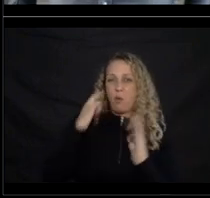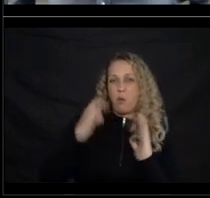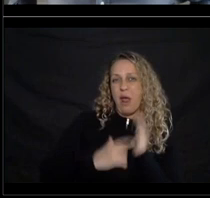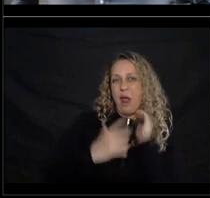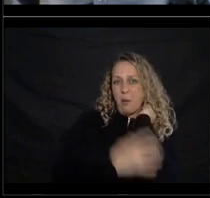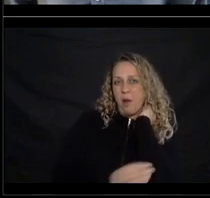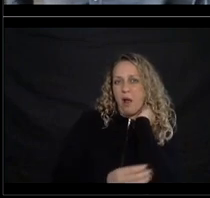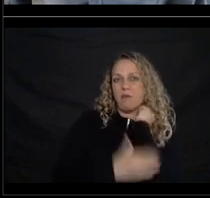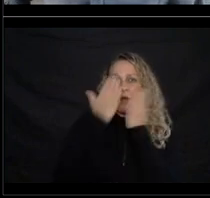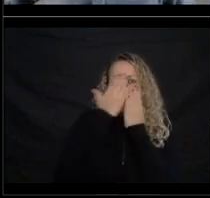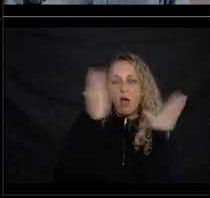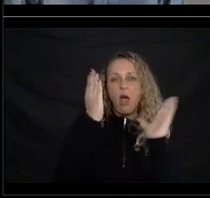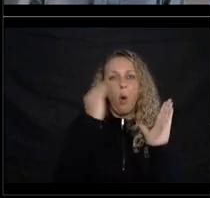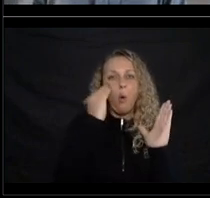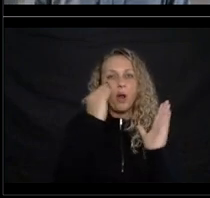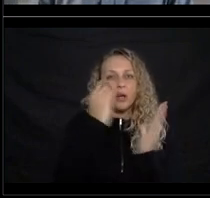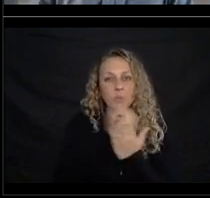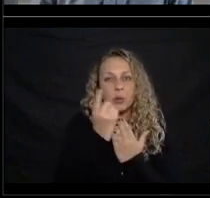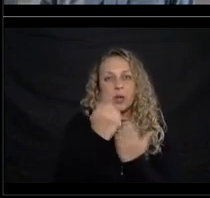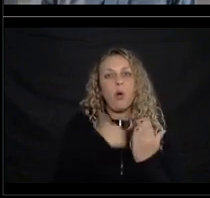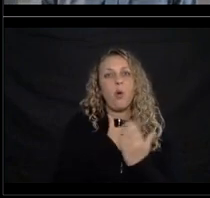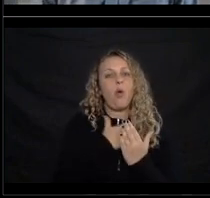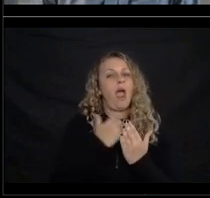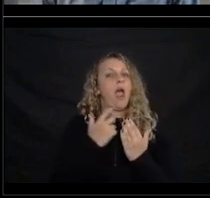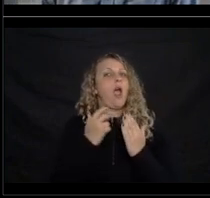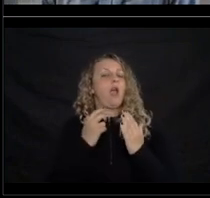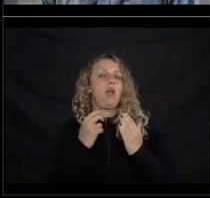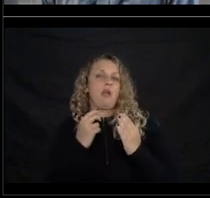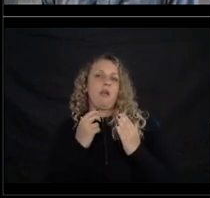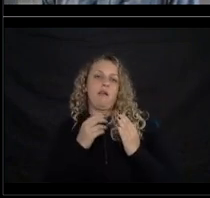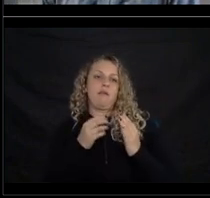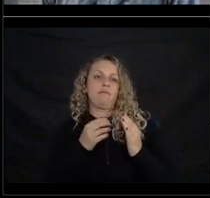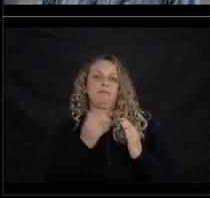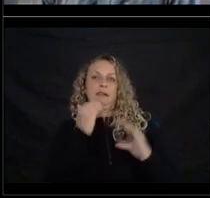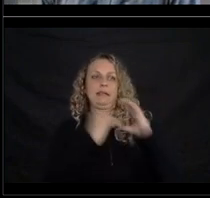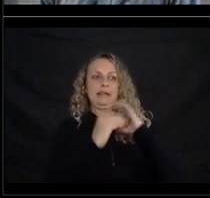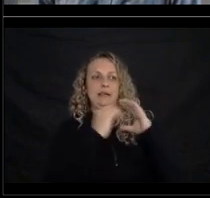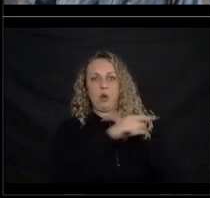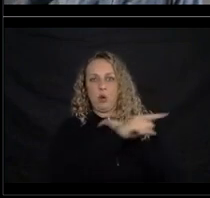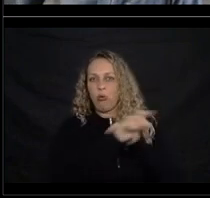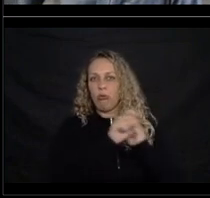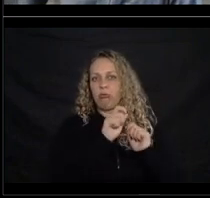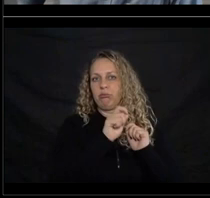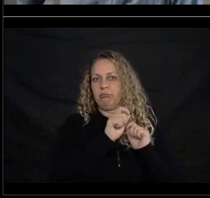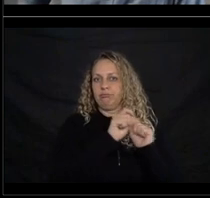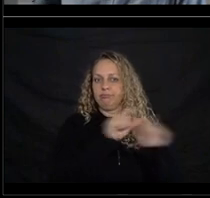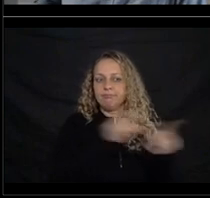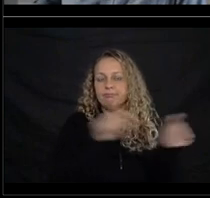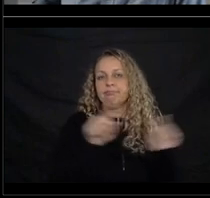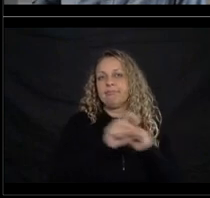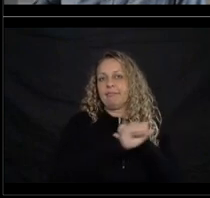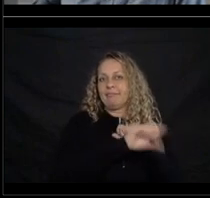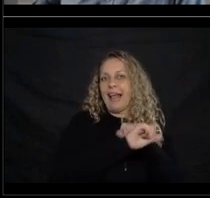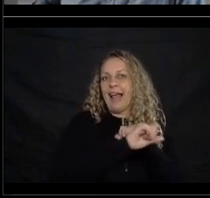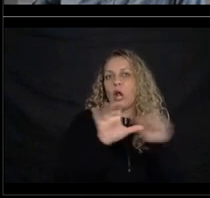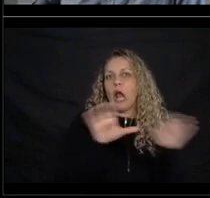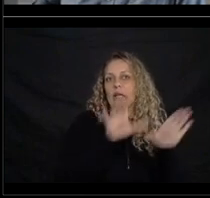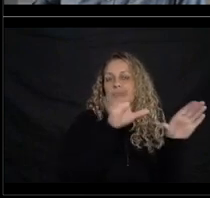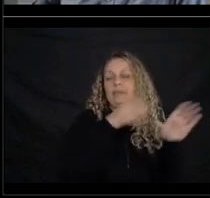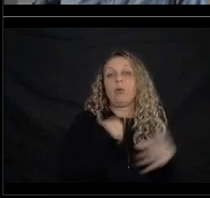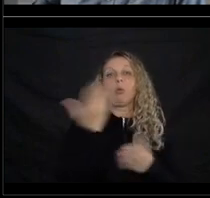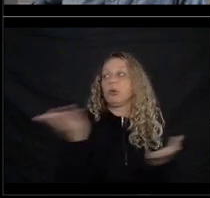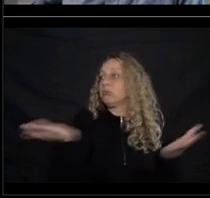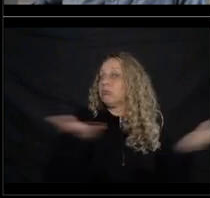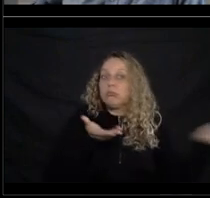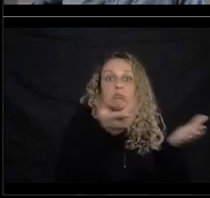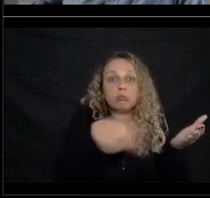Poverty Awareness Week. We have forwarded to your office different flyers on activities, and we invite you all to